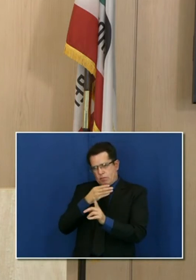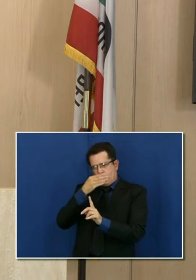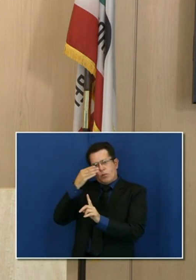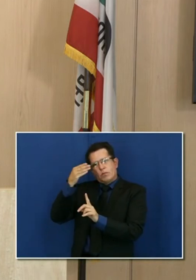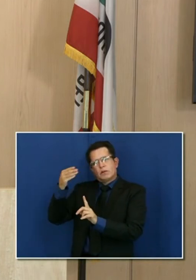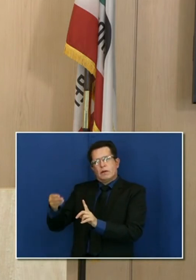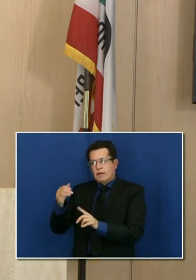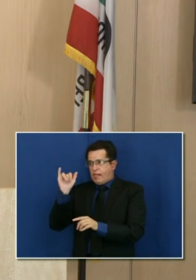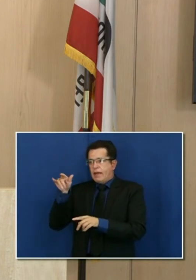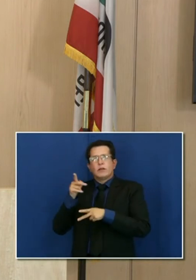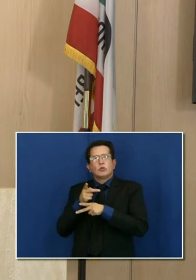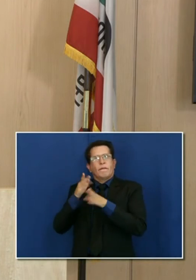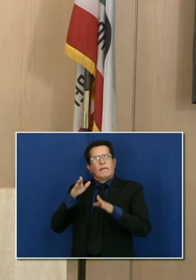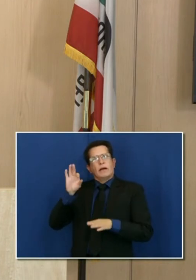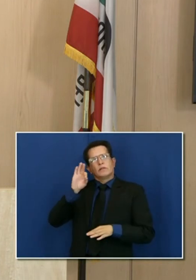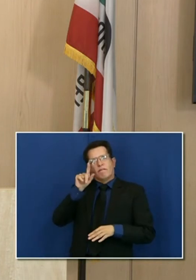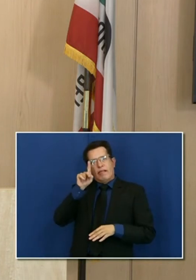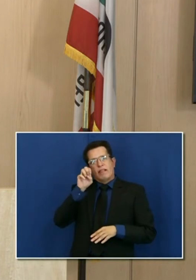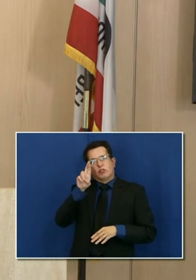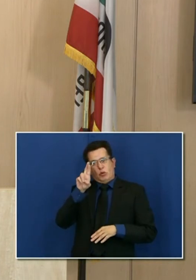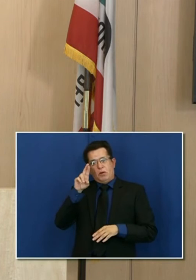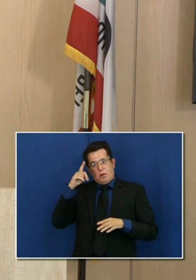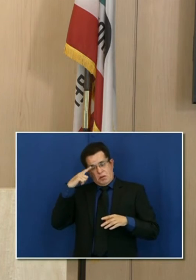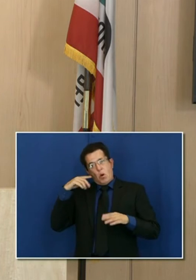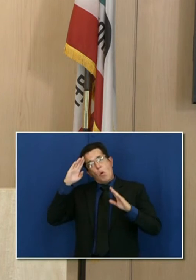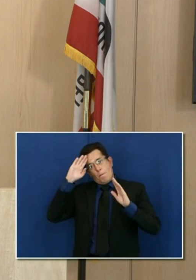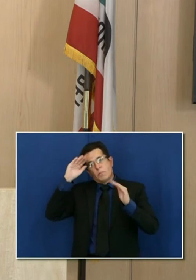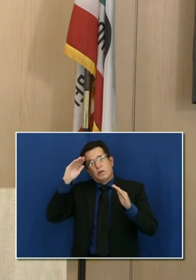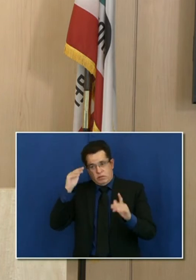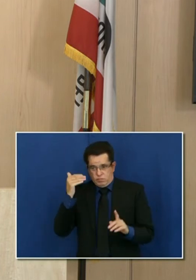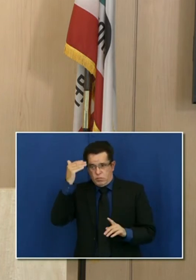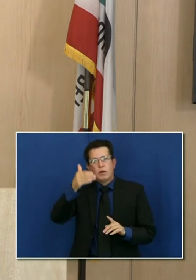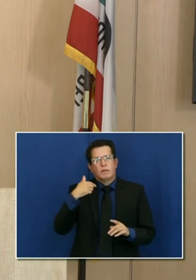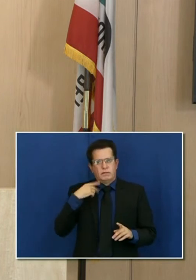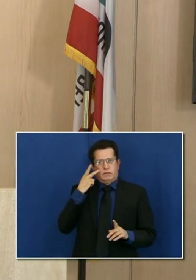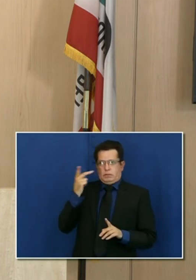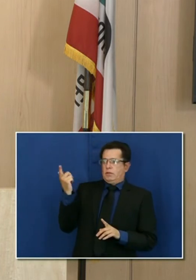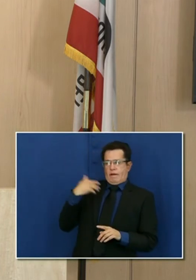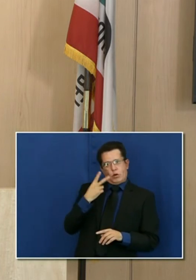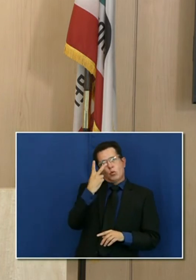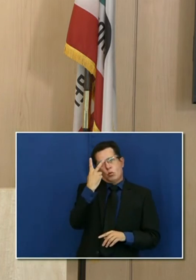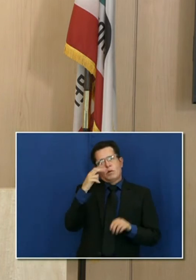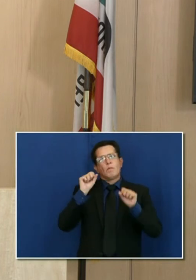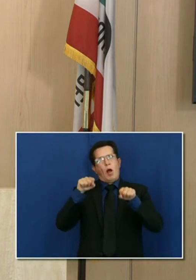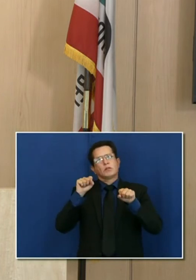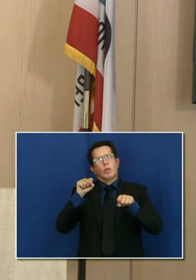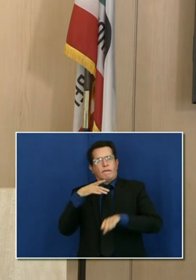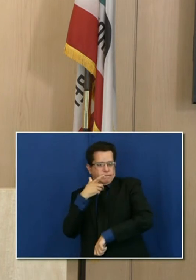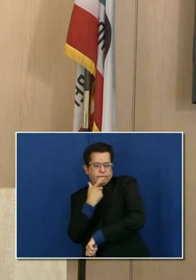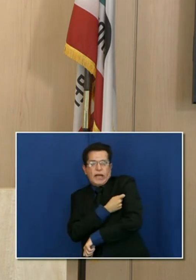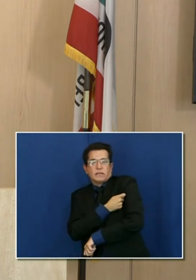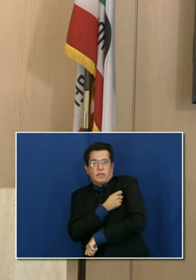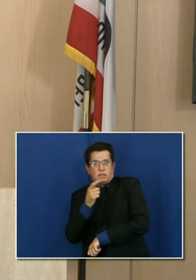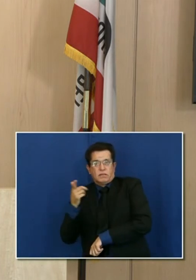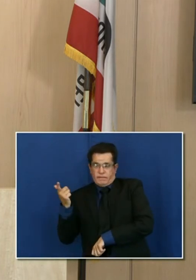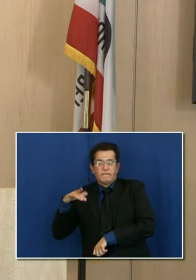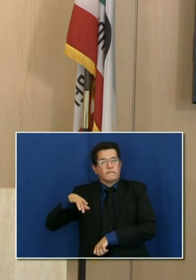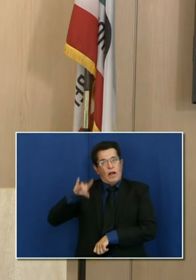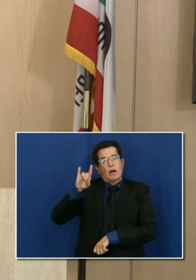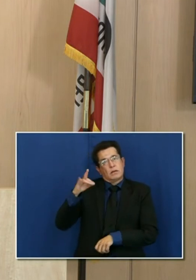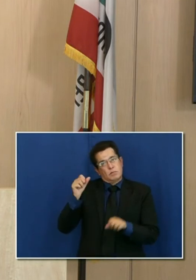Fletcher mentioned, we now, as of today, there are 2 vaccines that are on the horizon. So if we can just